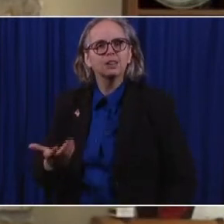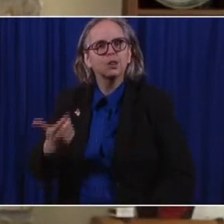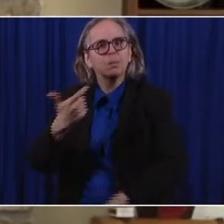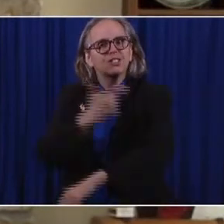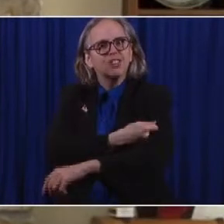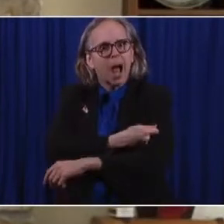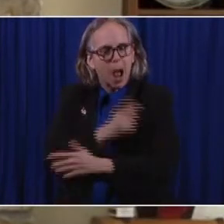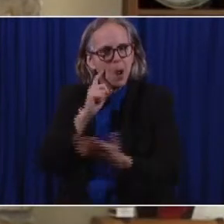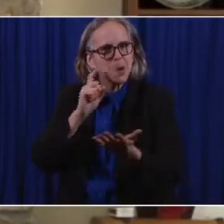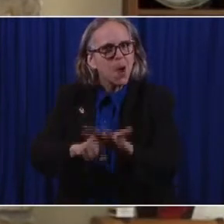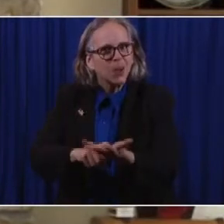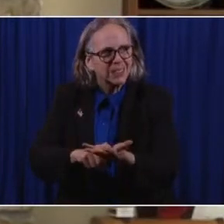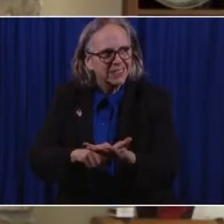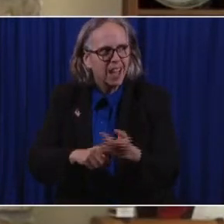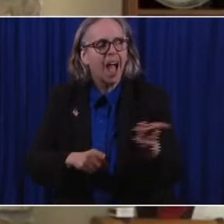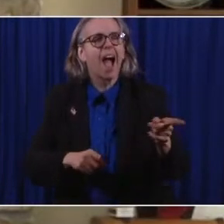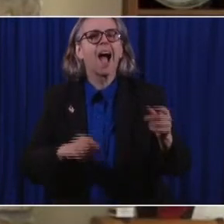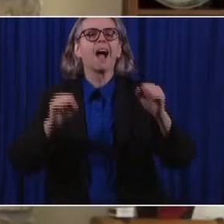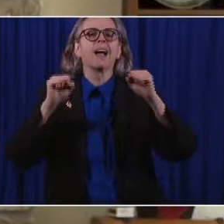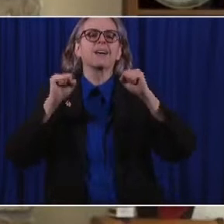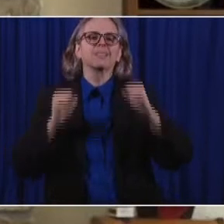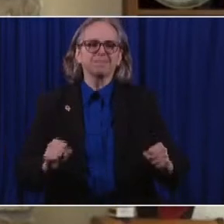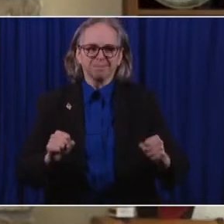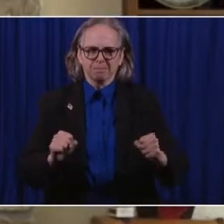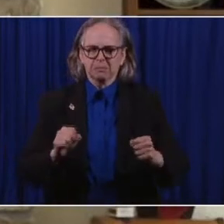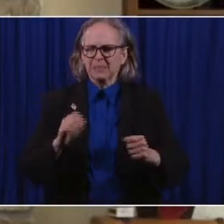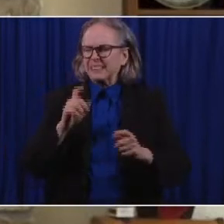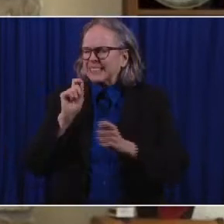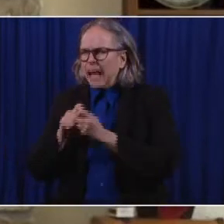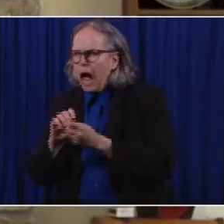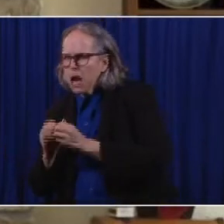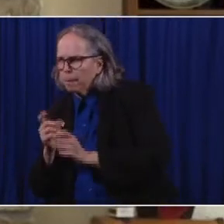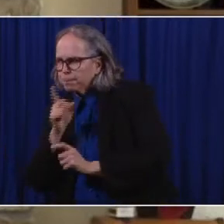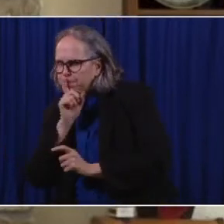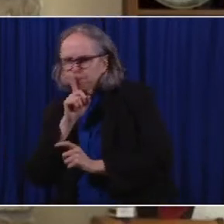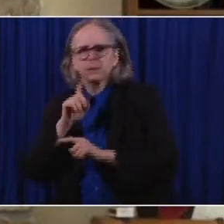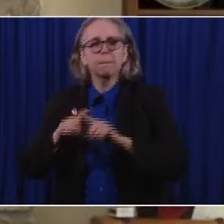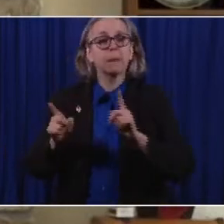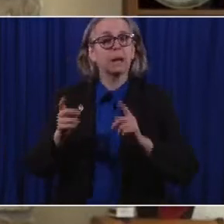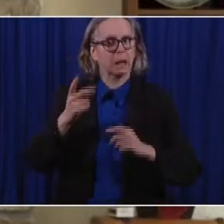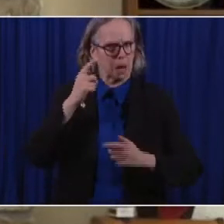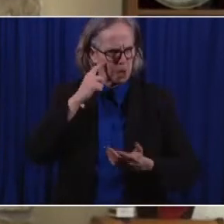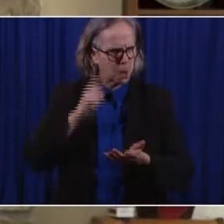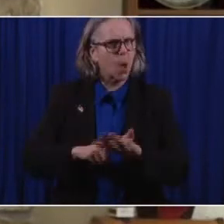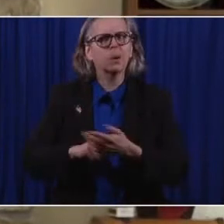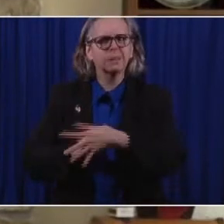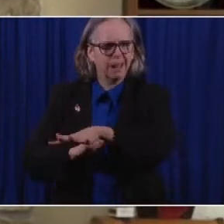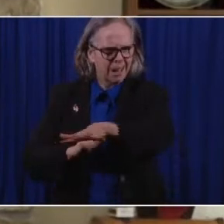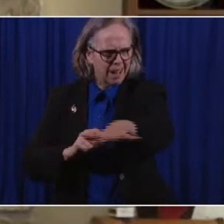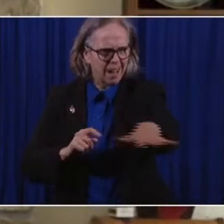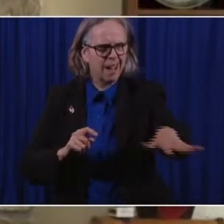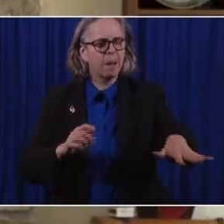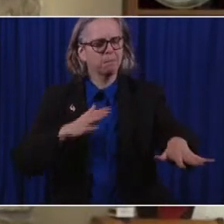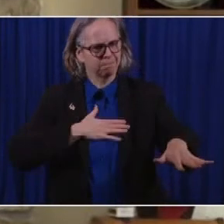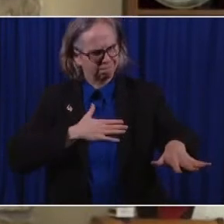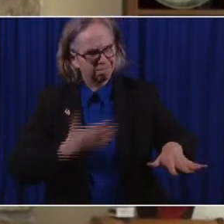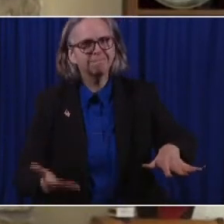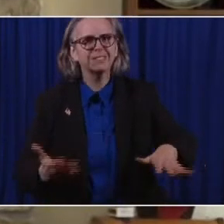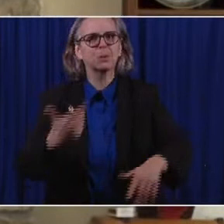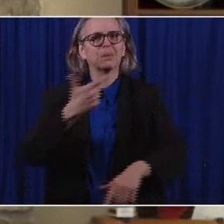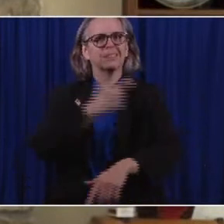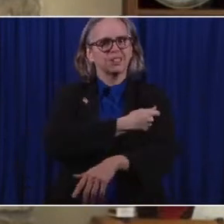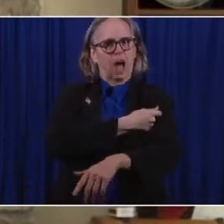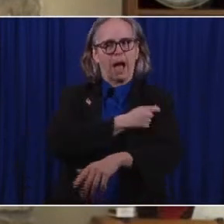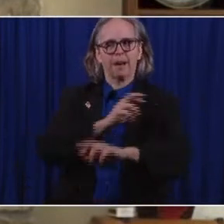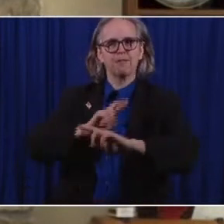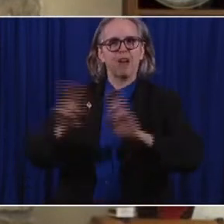but we're seeing an uptick in those numbers, which is very good, and we're very pleased with that. We have, according